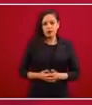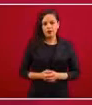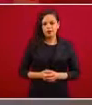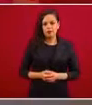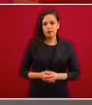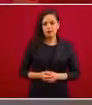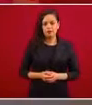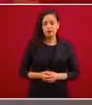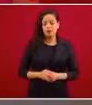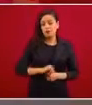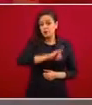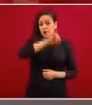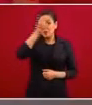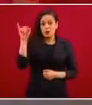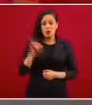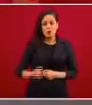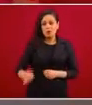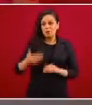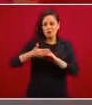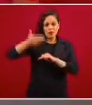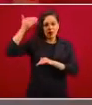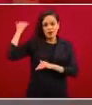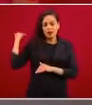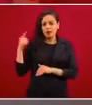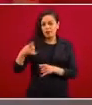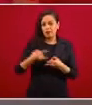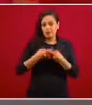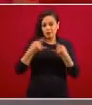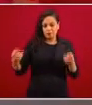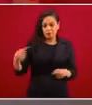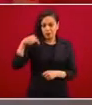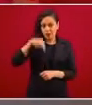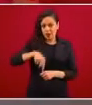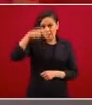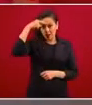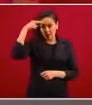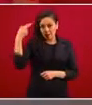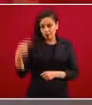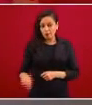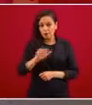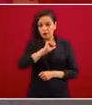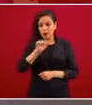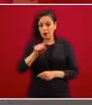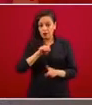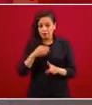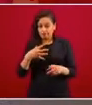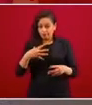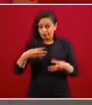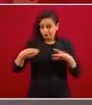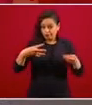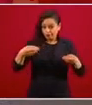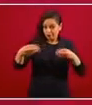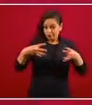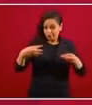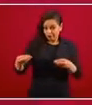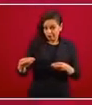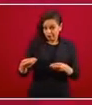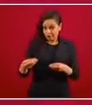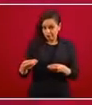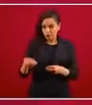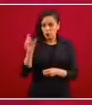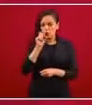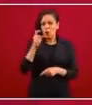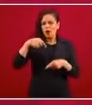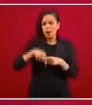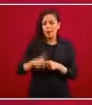reason, and this is historic in a way, this hadn't happened in the history of epidemiological vigilance in Mexico, that